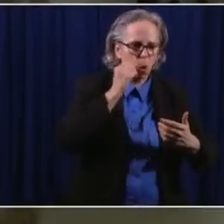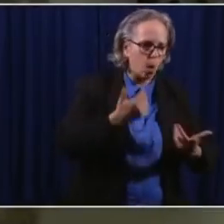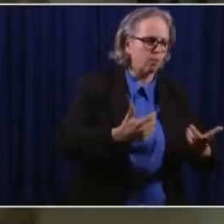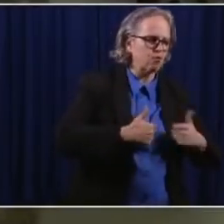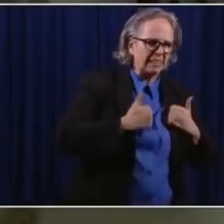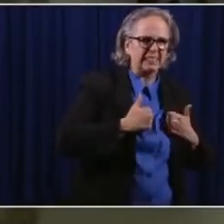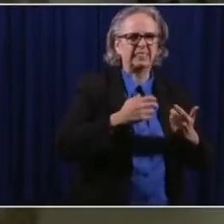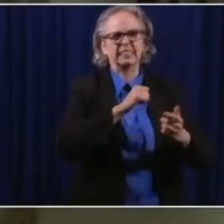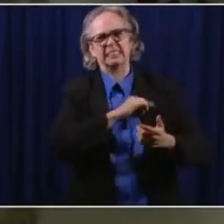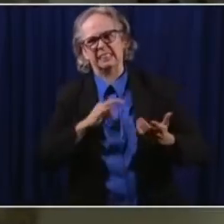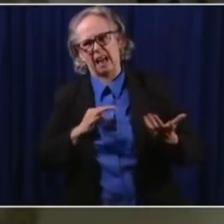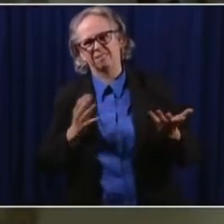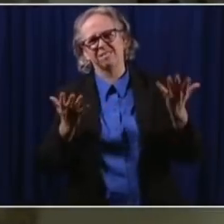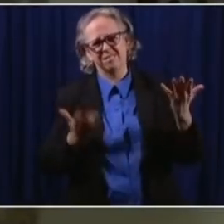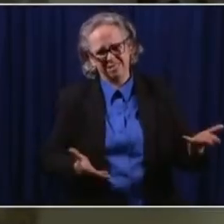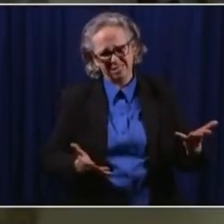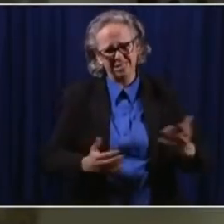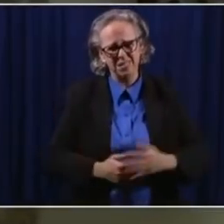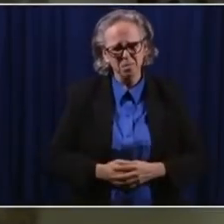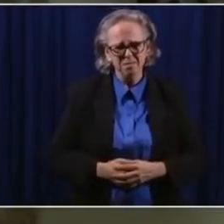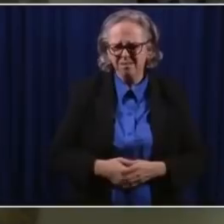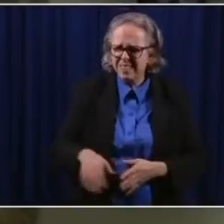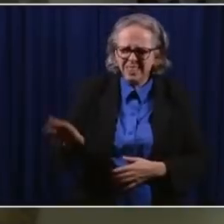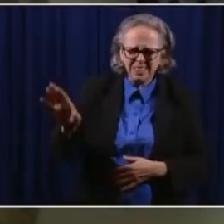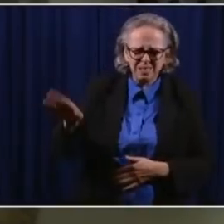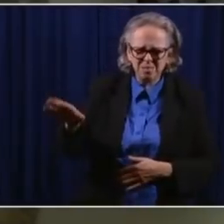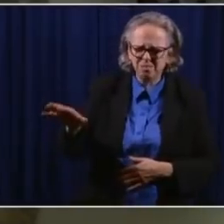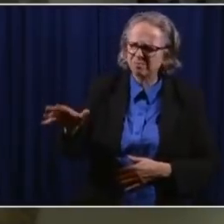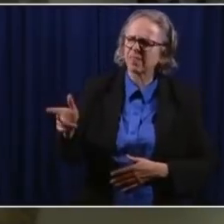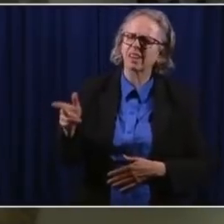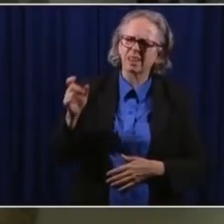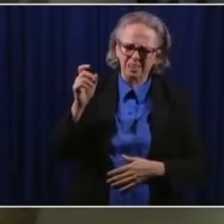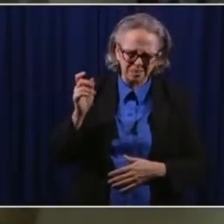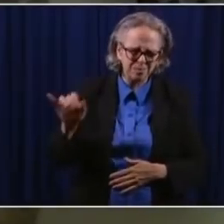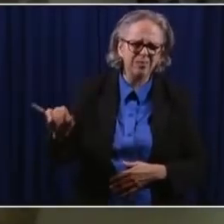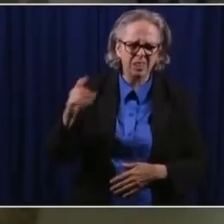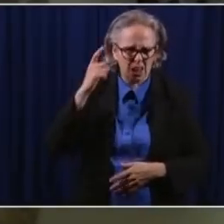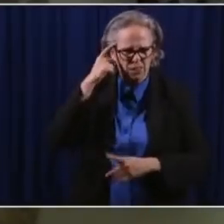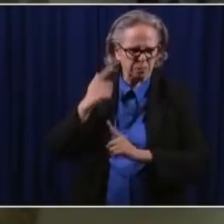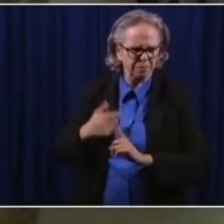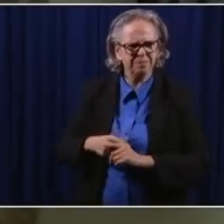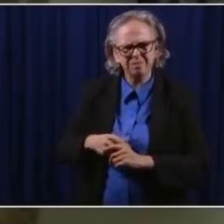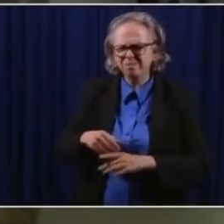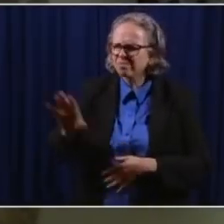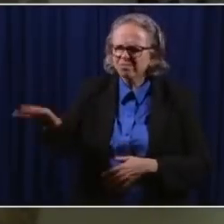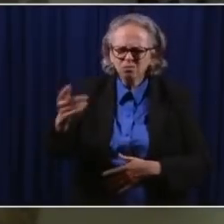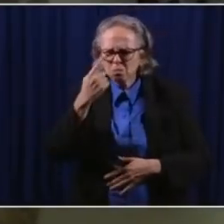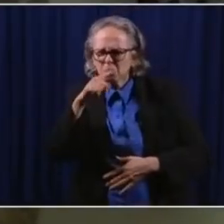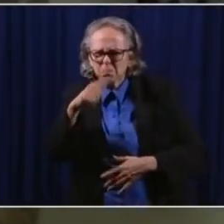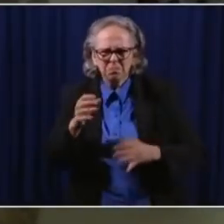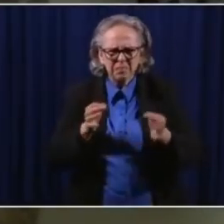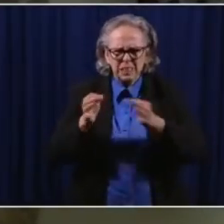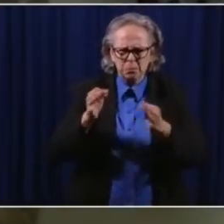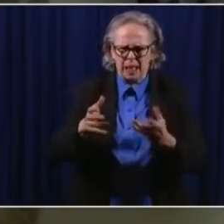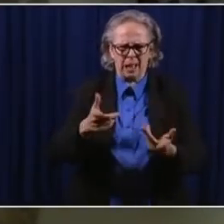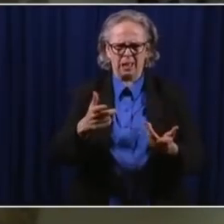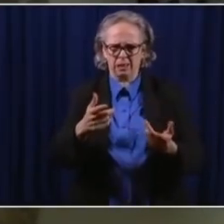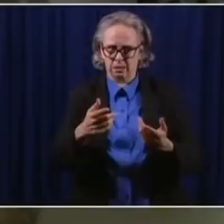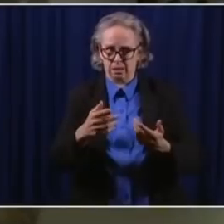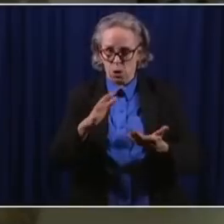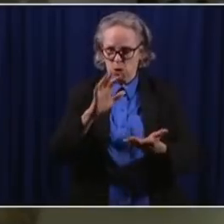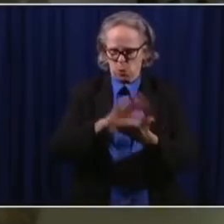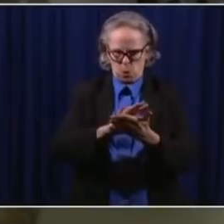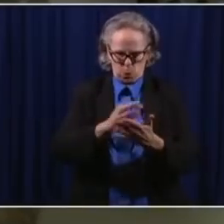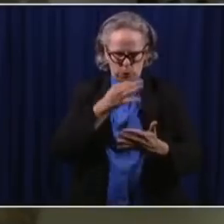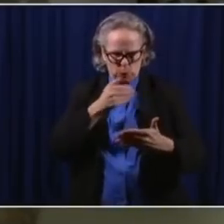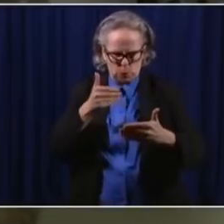And talk to us a little bit, Commissioner, about the start of school.